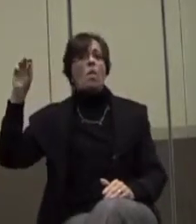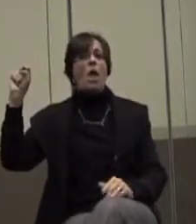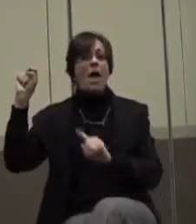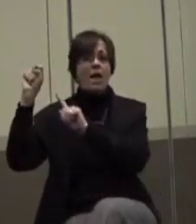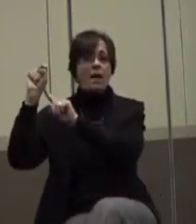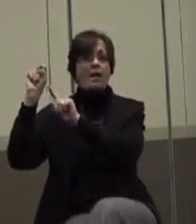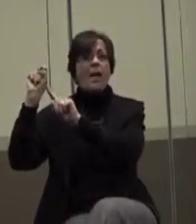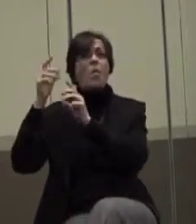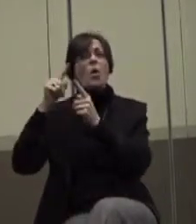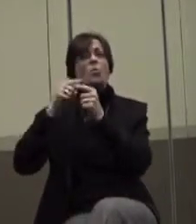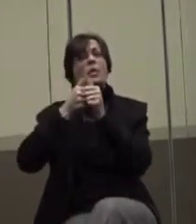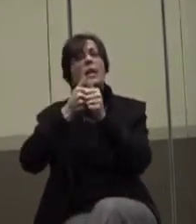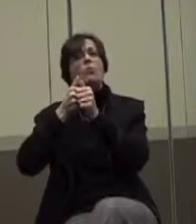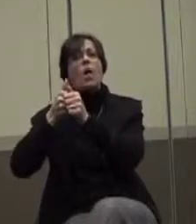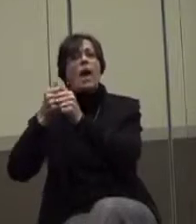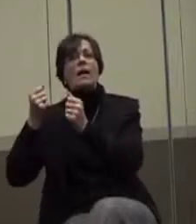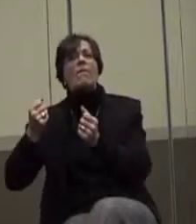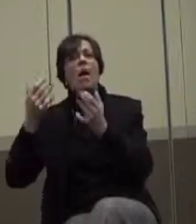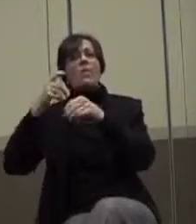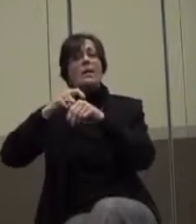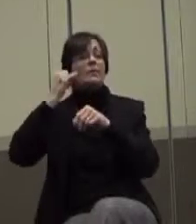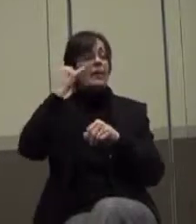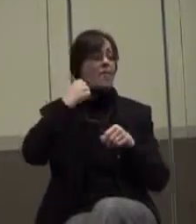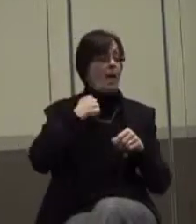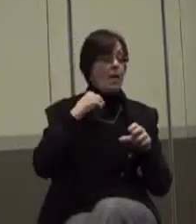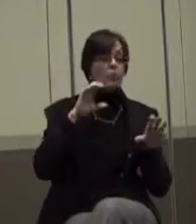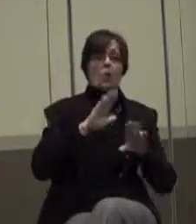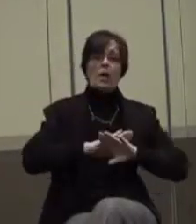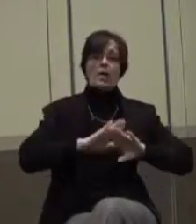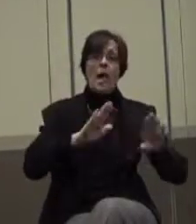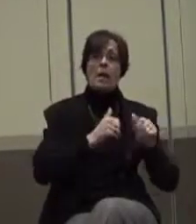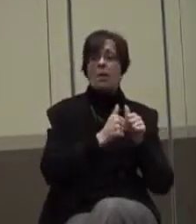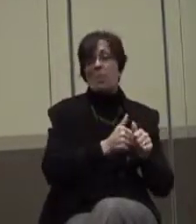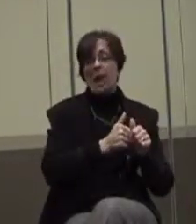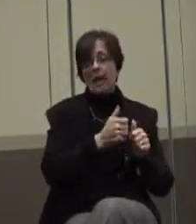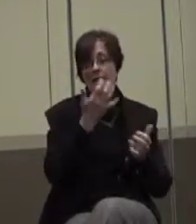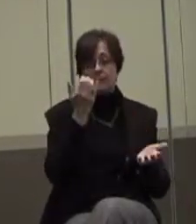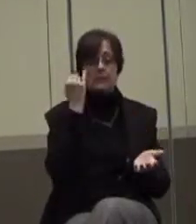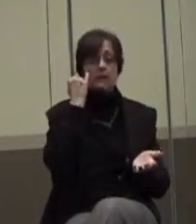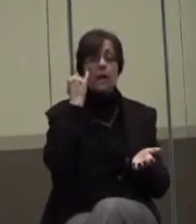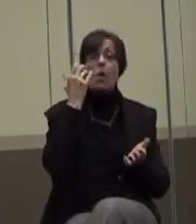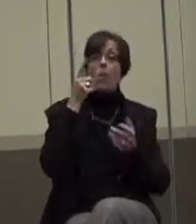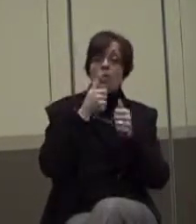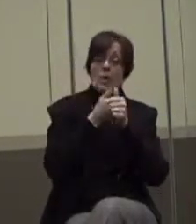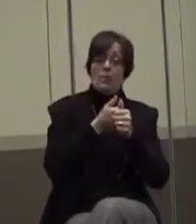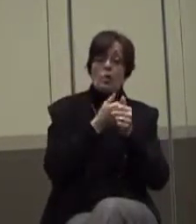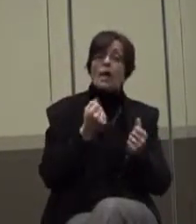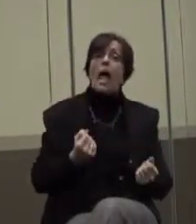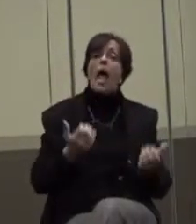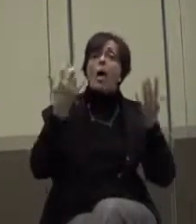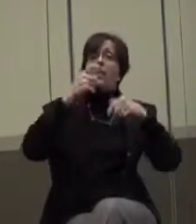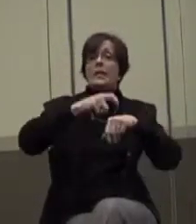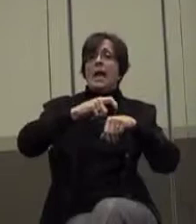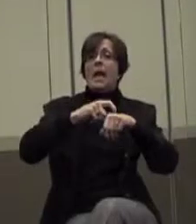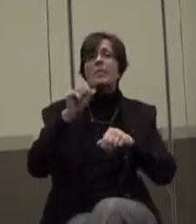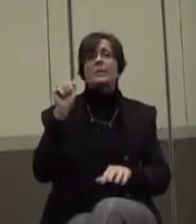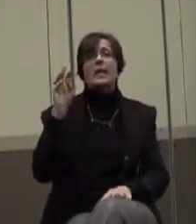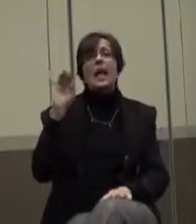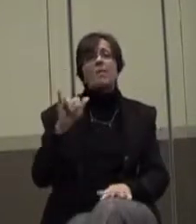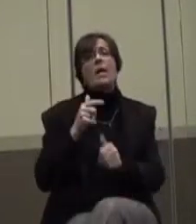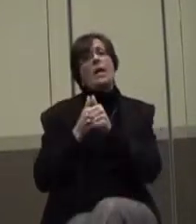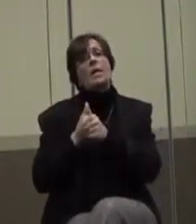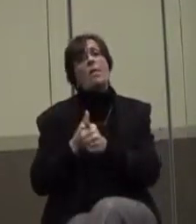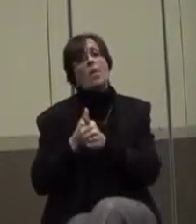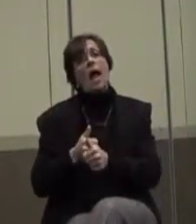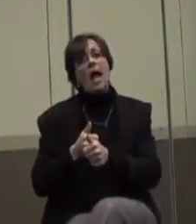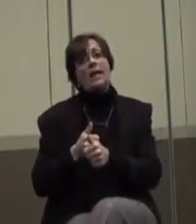I want you to keep track of how many times, if I'm doing non-compliance, for example, I might say I want you to keep track of how many times Amy